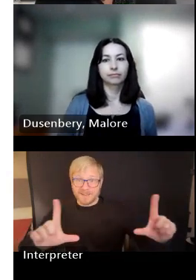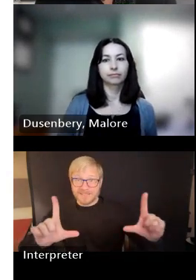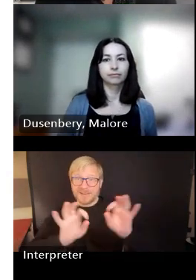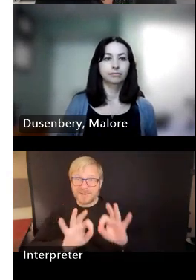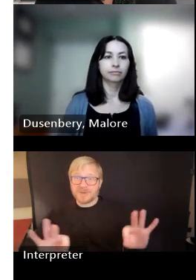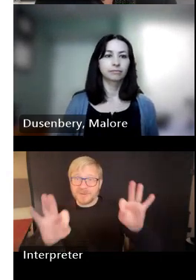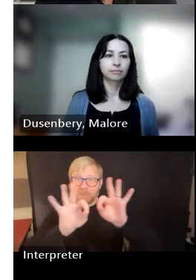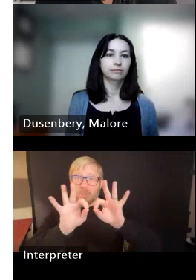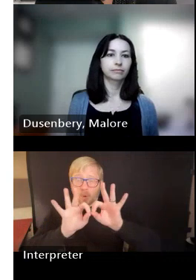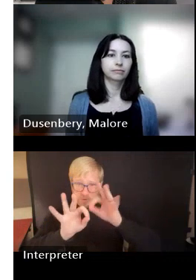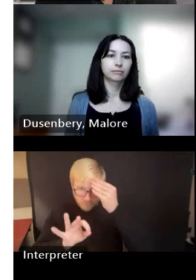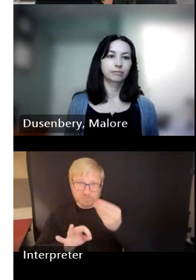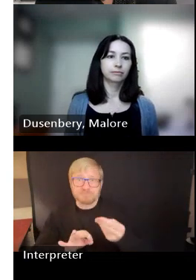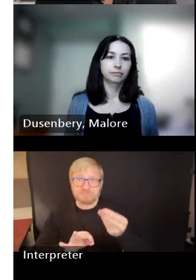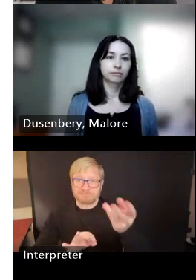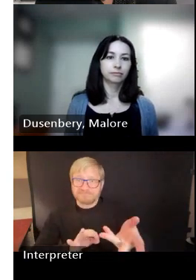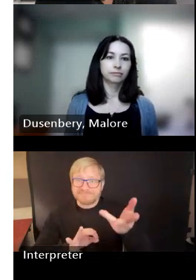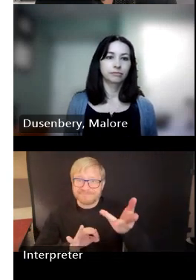please.